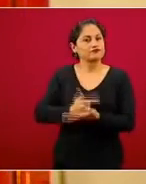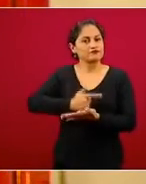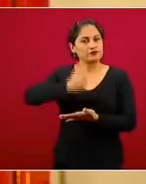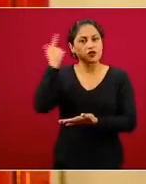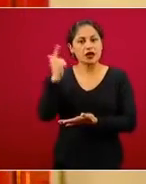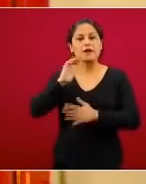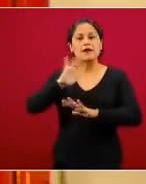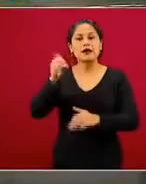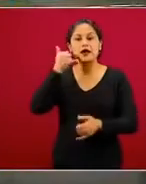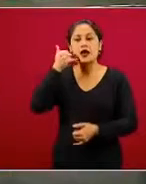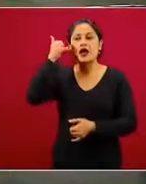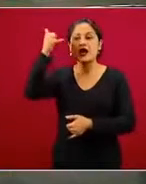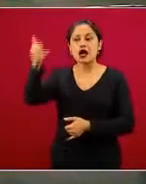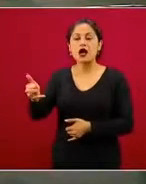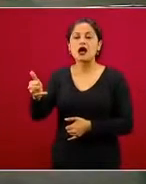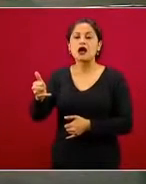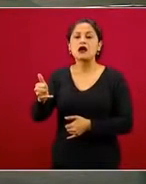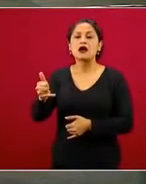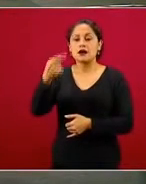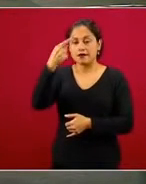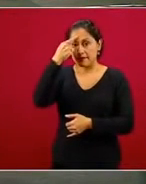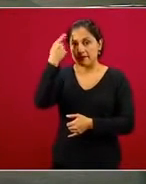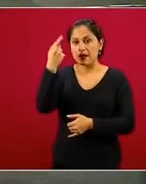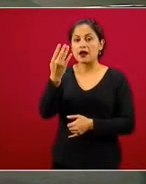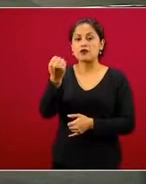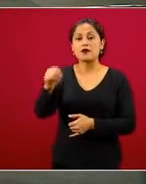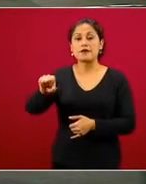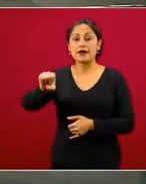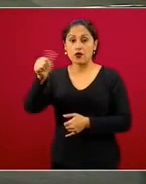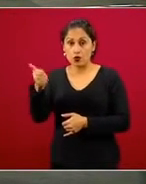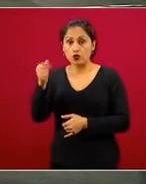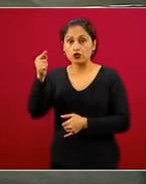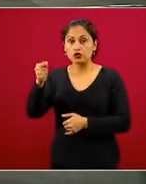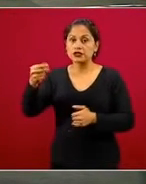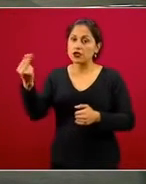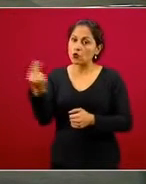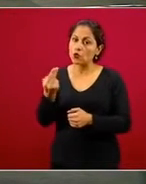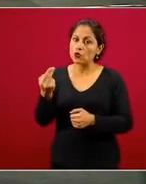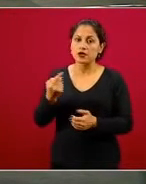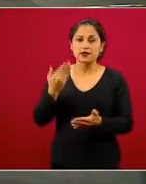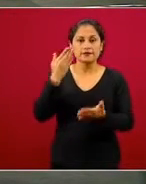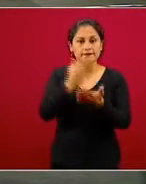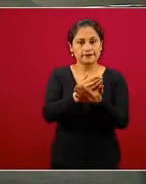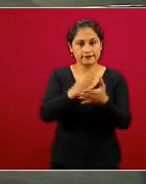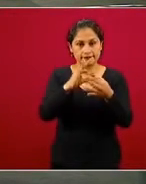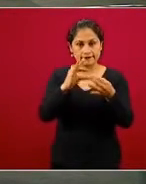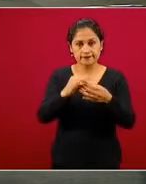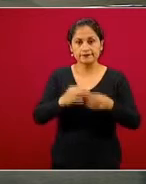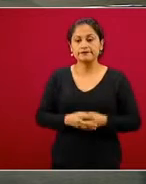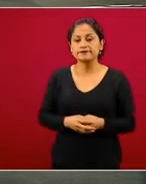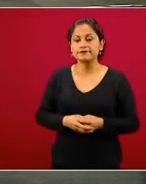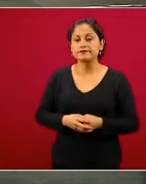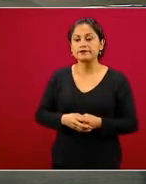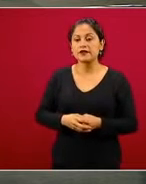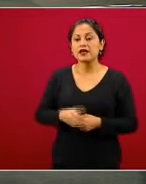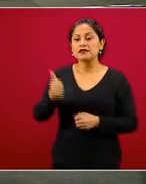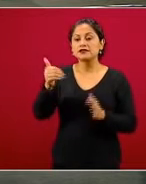We also had an important number of people who reported having severe symptoms through the phone, and they